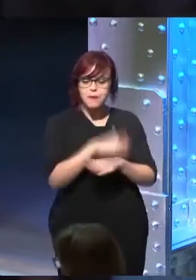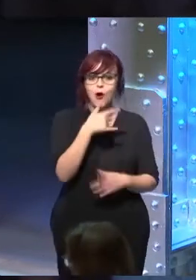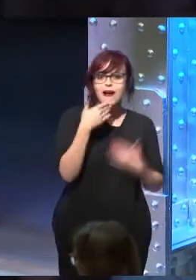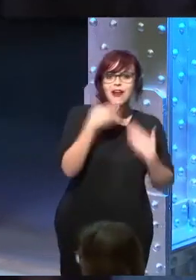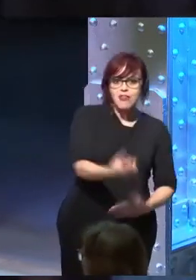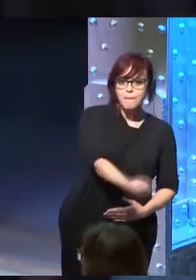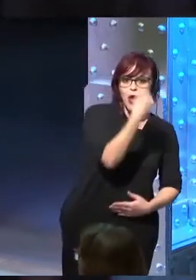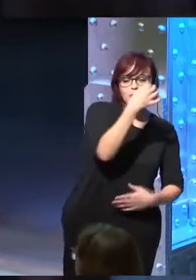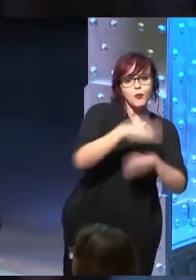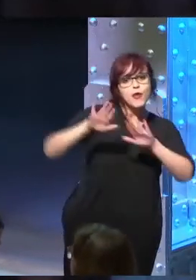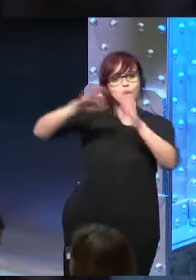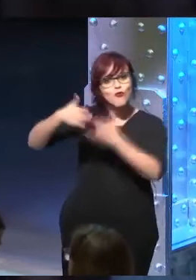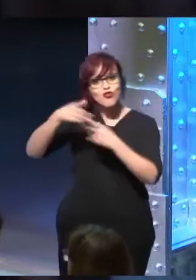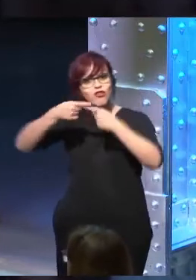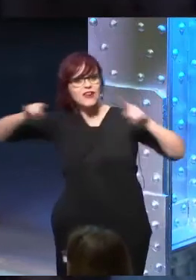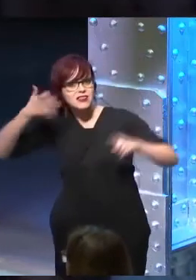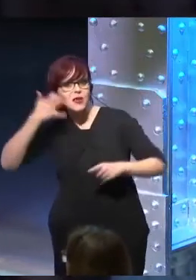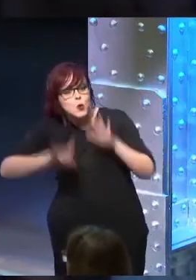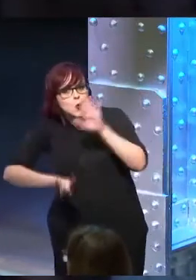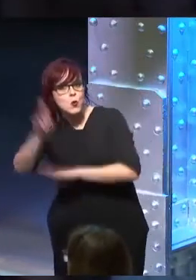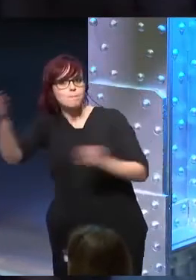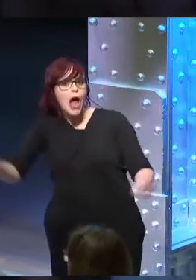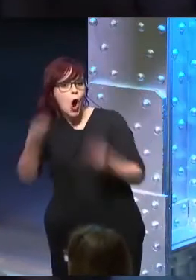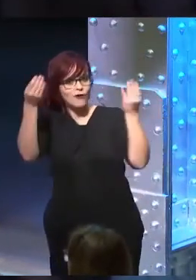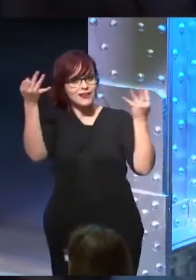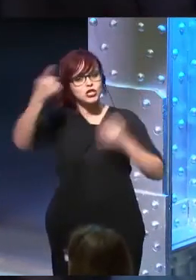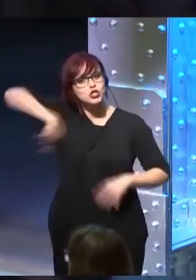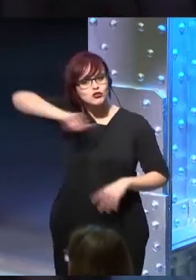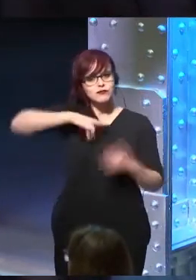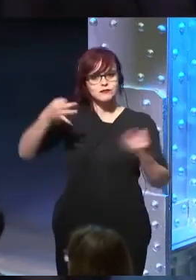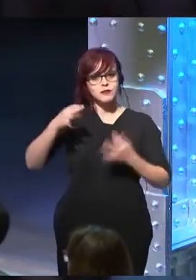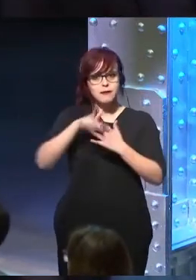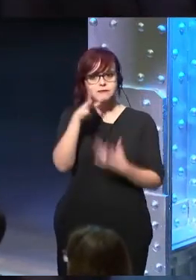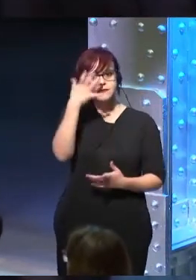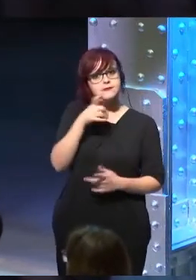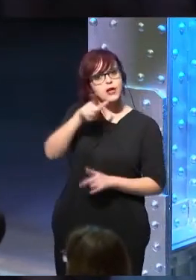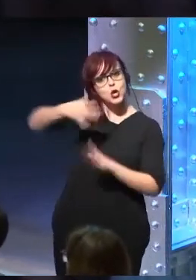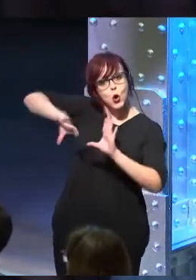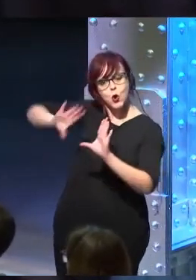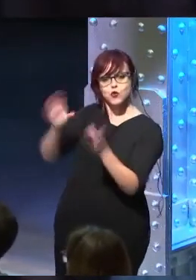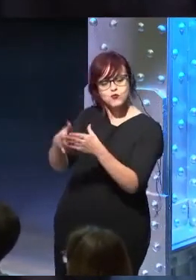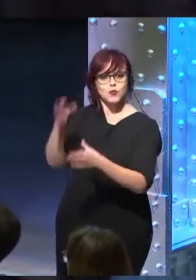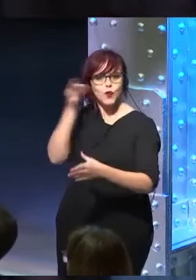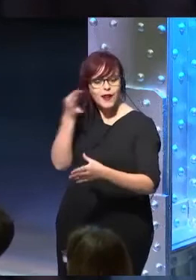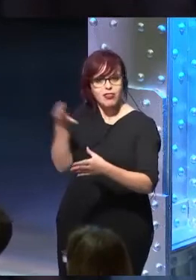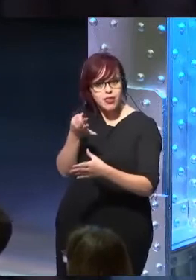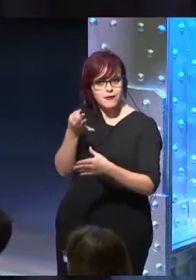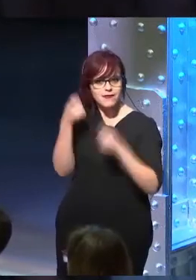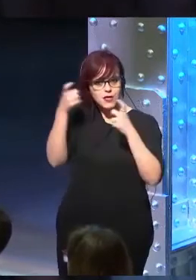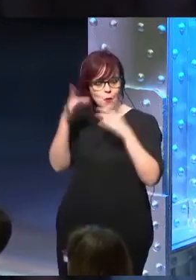world, and the right to be taken seriously. That's what, for me, that's what power is. Right to be taken